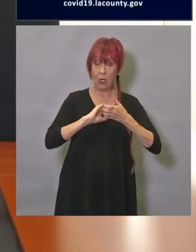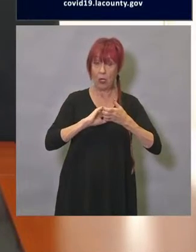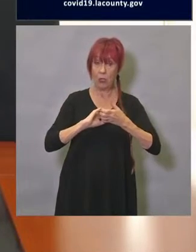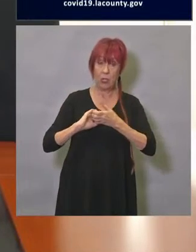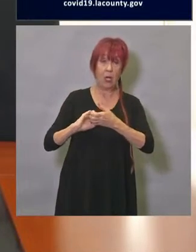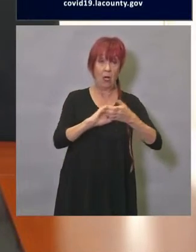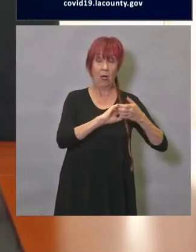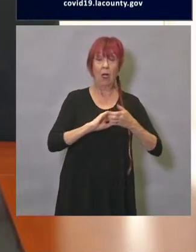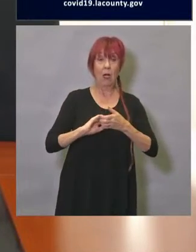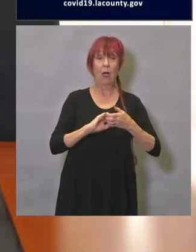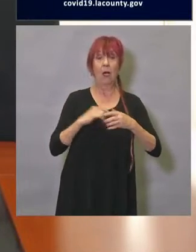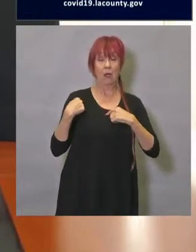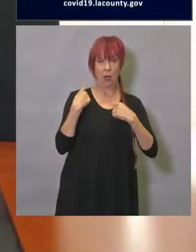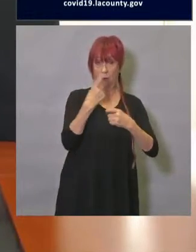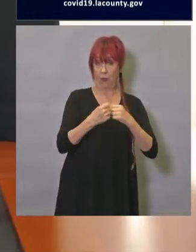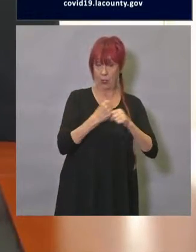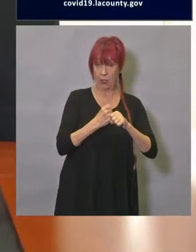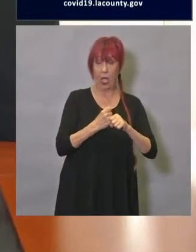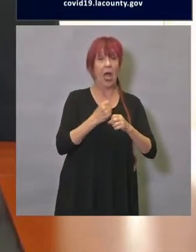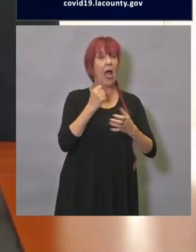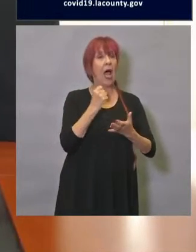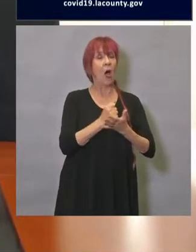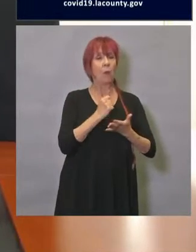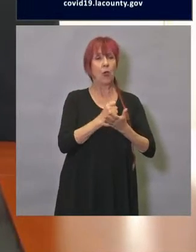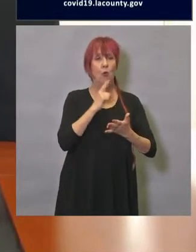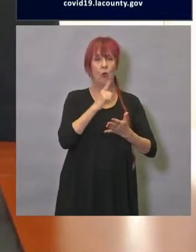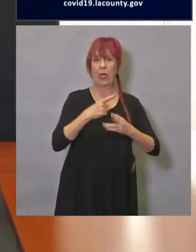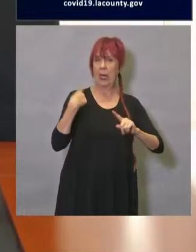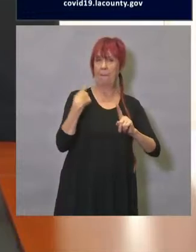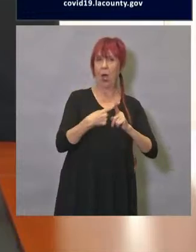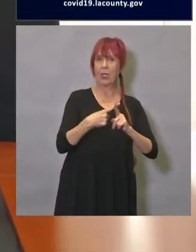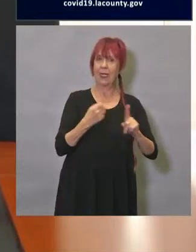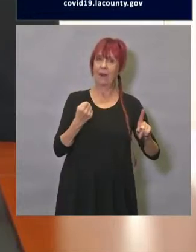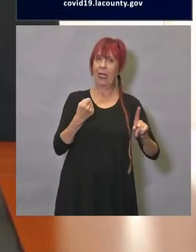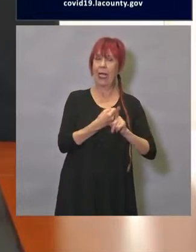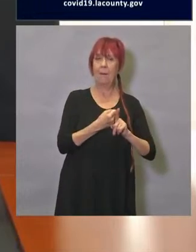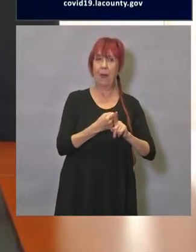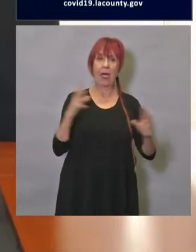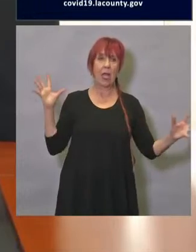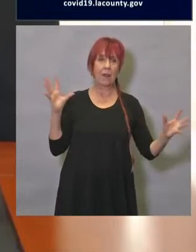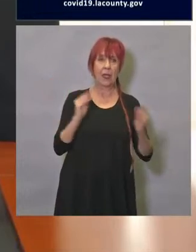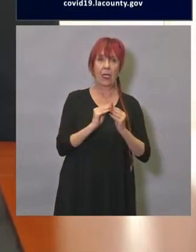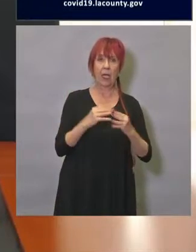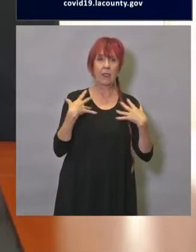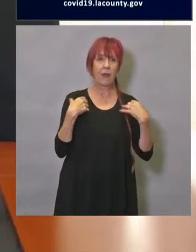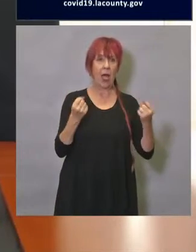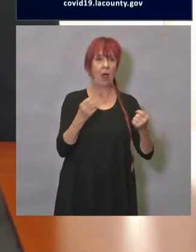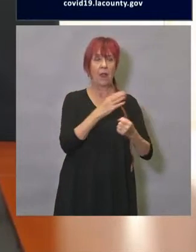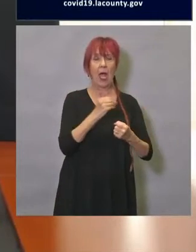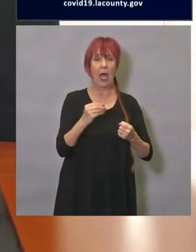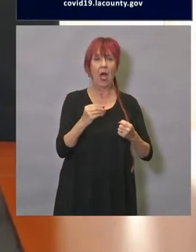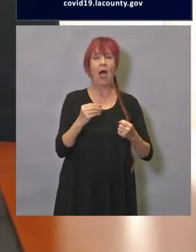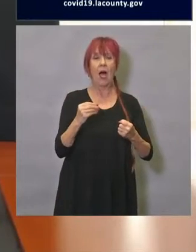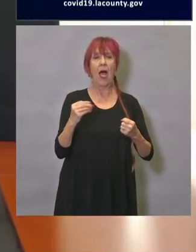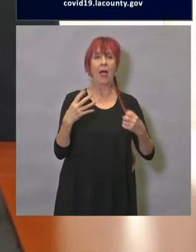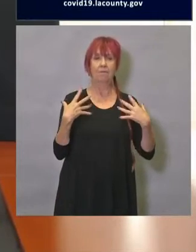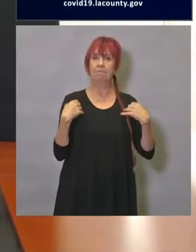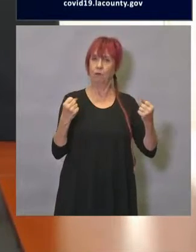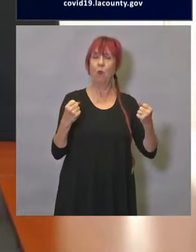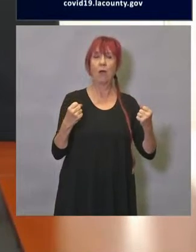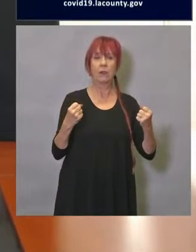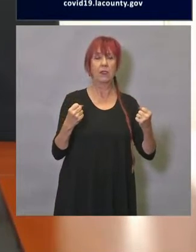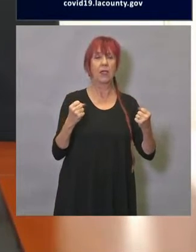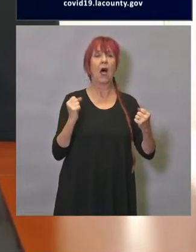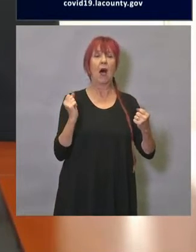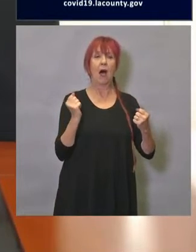with over the course of the year have made a significant positive impact on the collective health and well-being of the residents in all of its